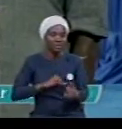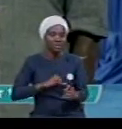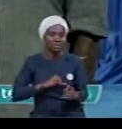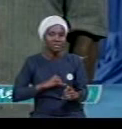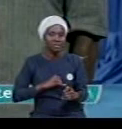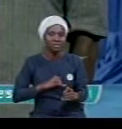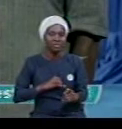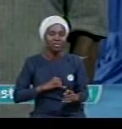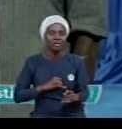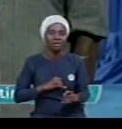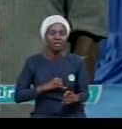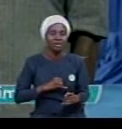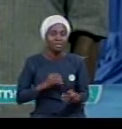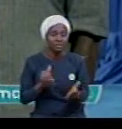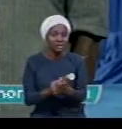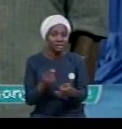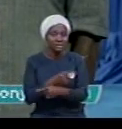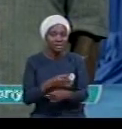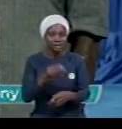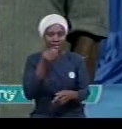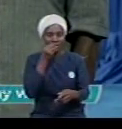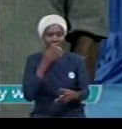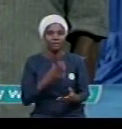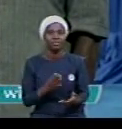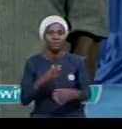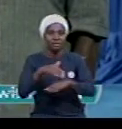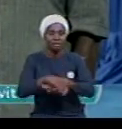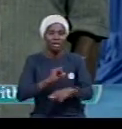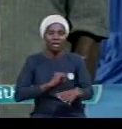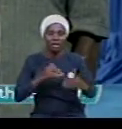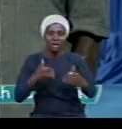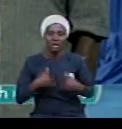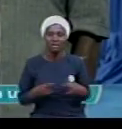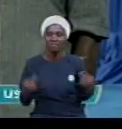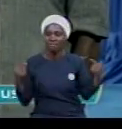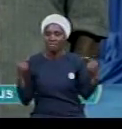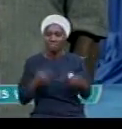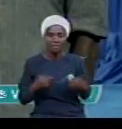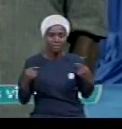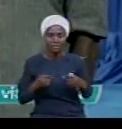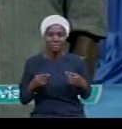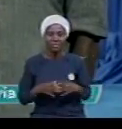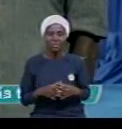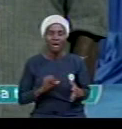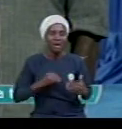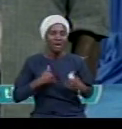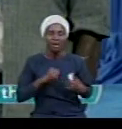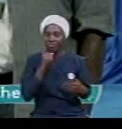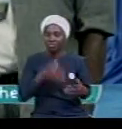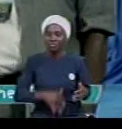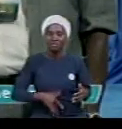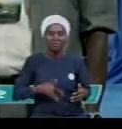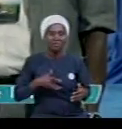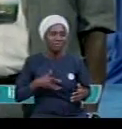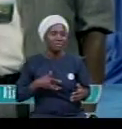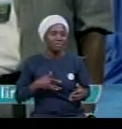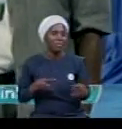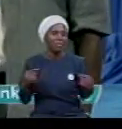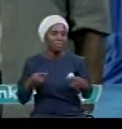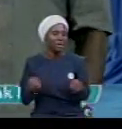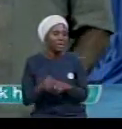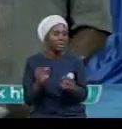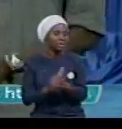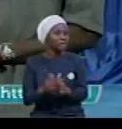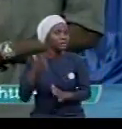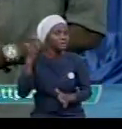day. So in the night, I started having pains. Like, it was so severe. I've never felt that way before. It was so severe. But